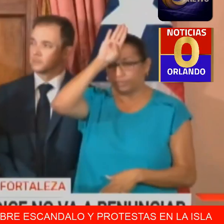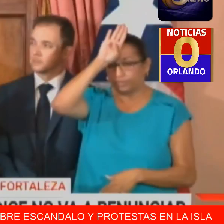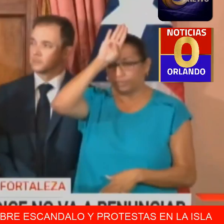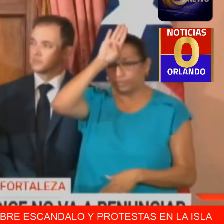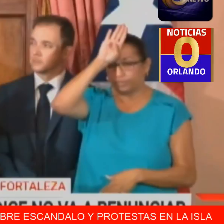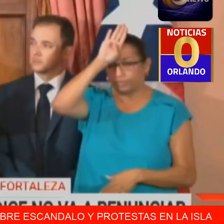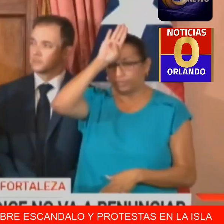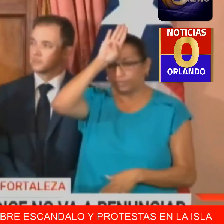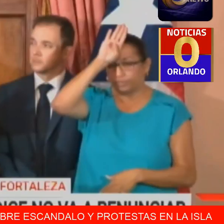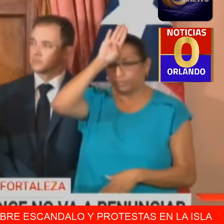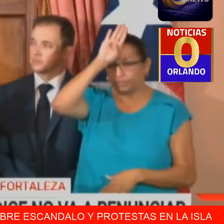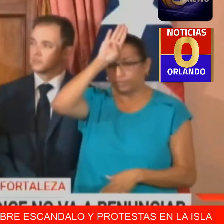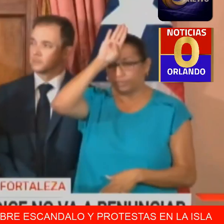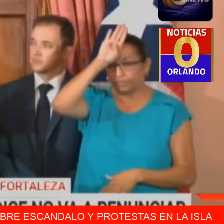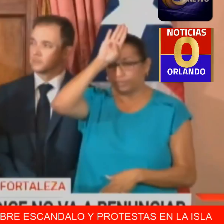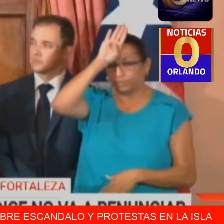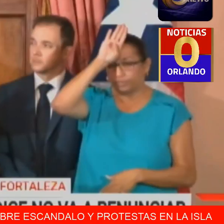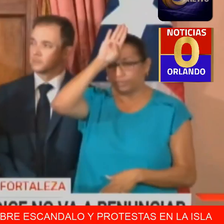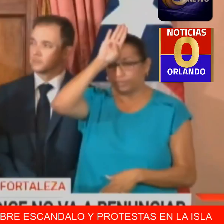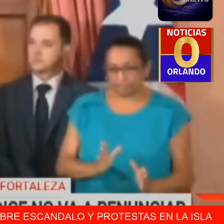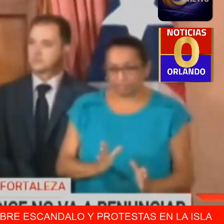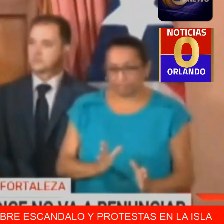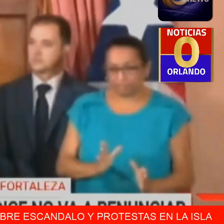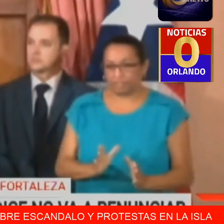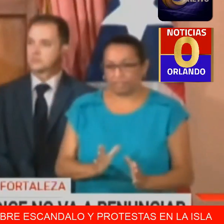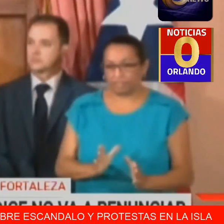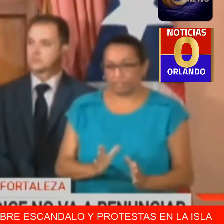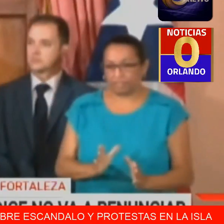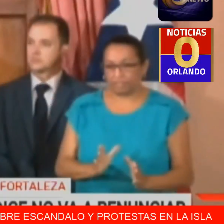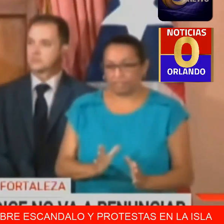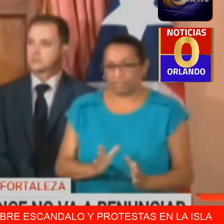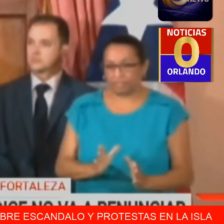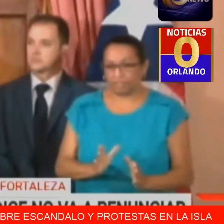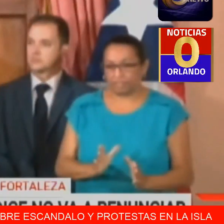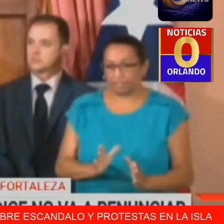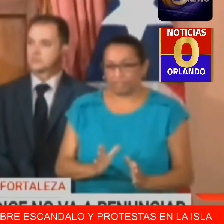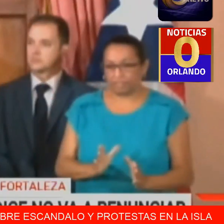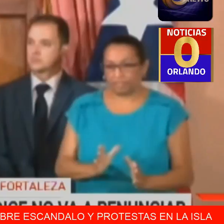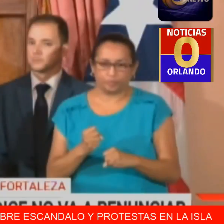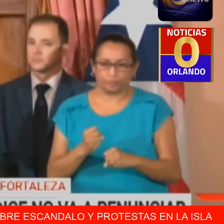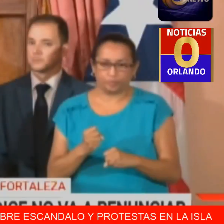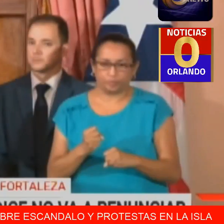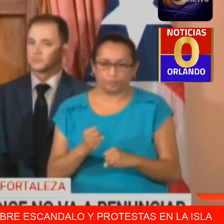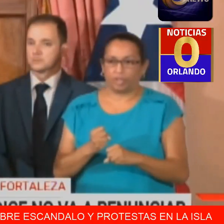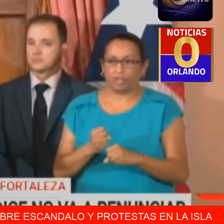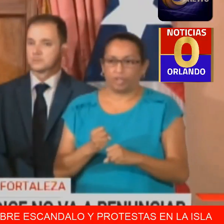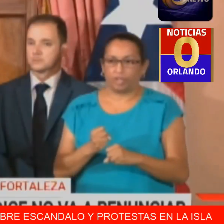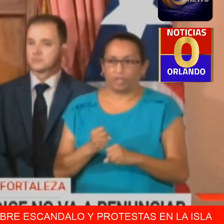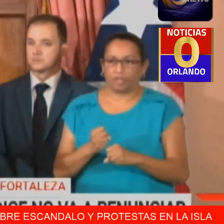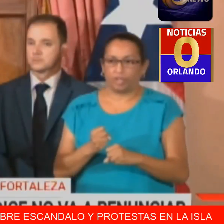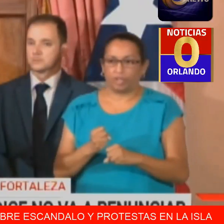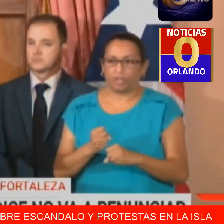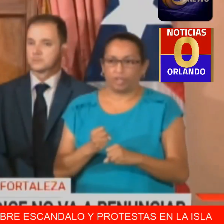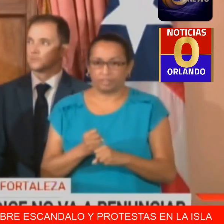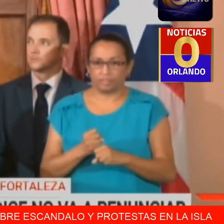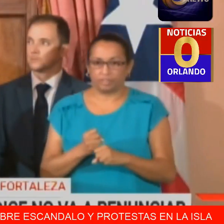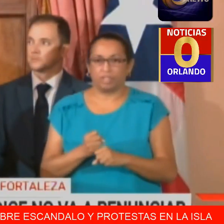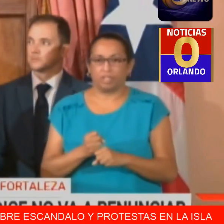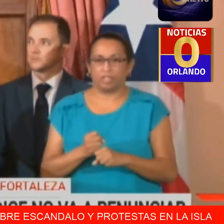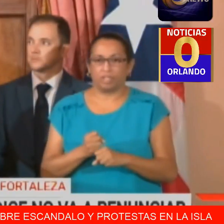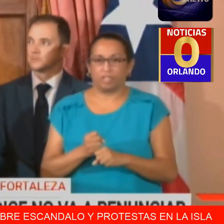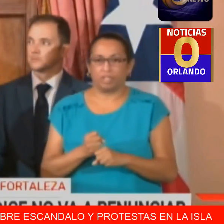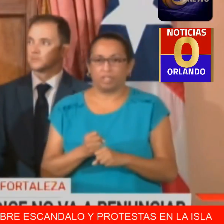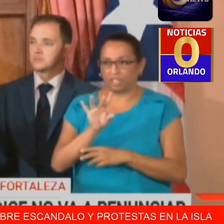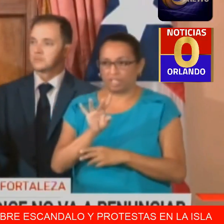law enforcement officers for their commitment and their duty. It was stressful hours. About 21